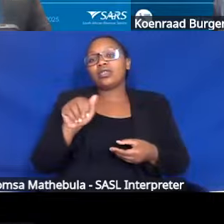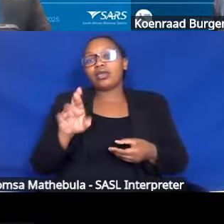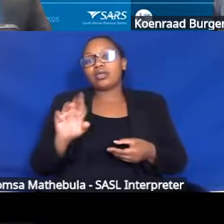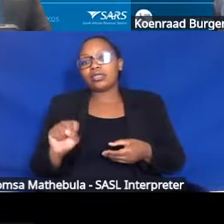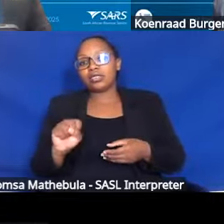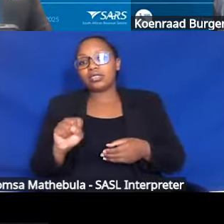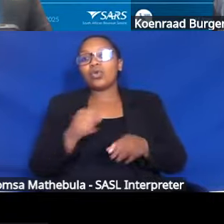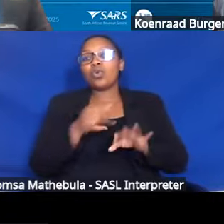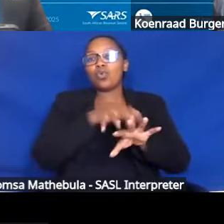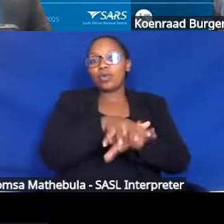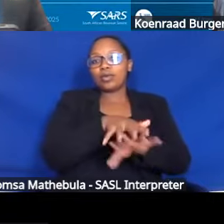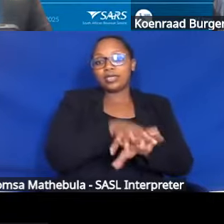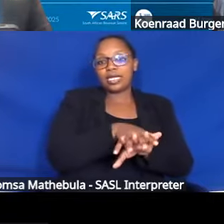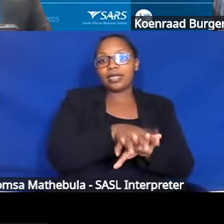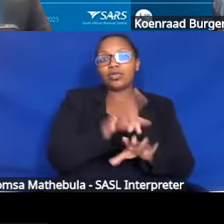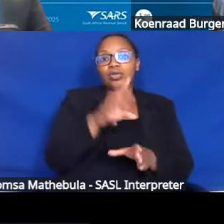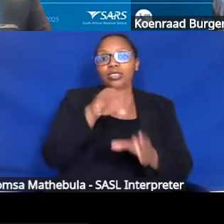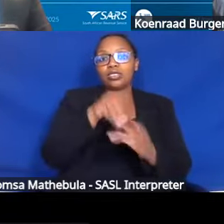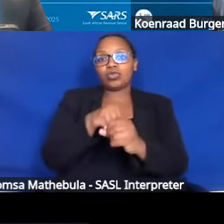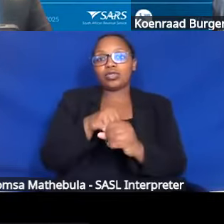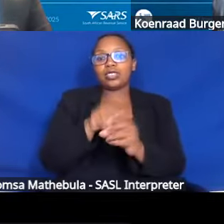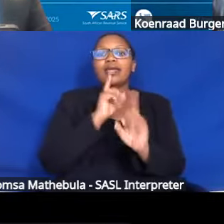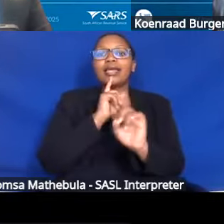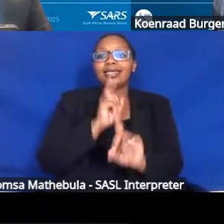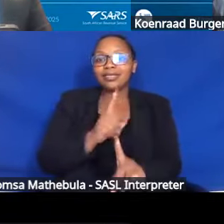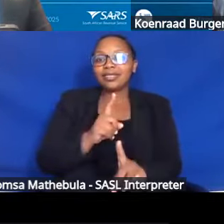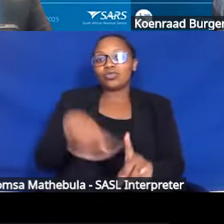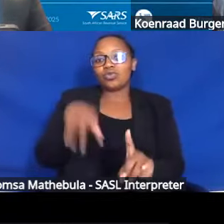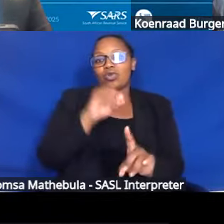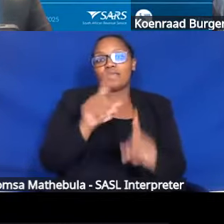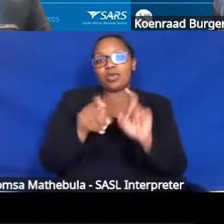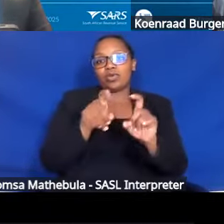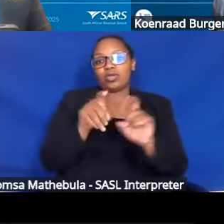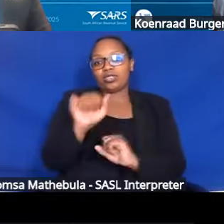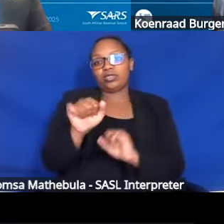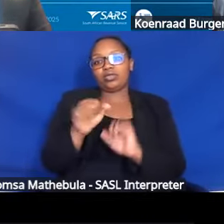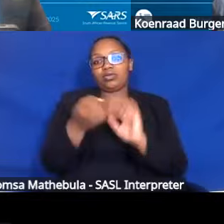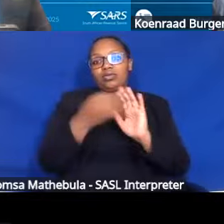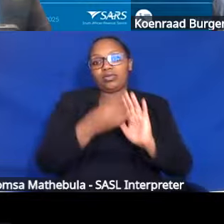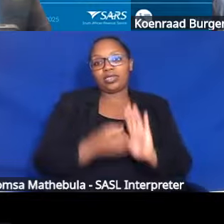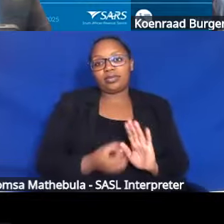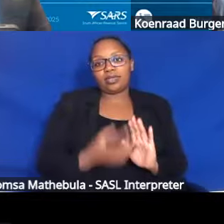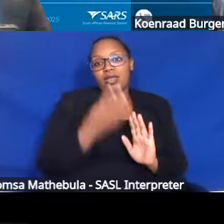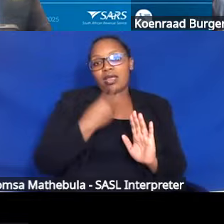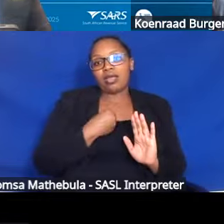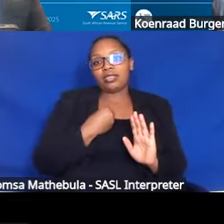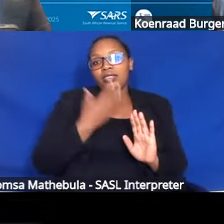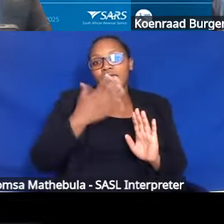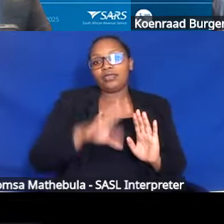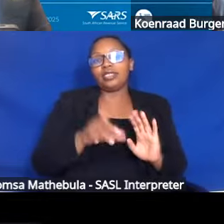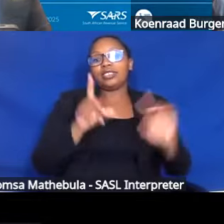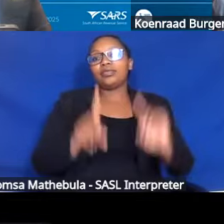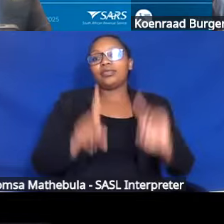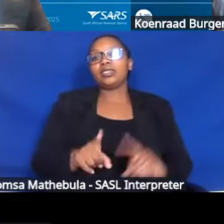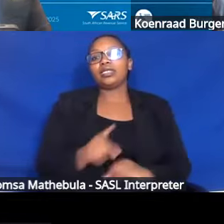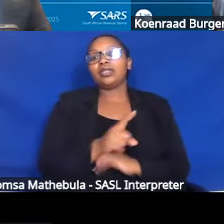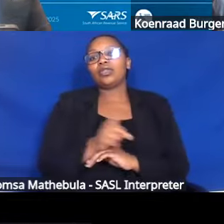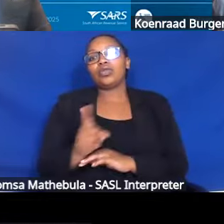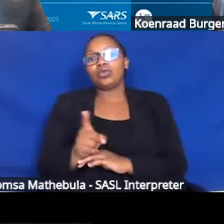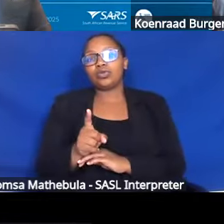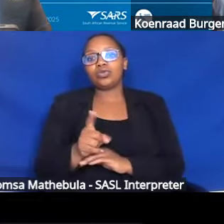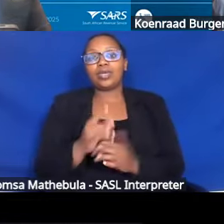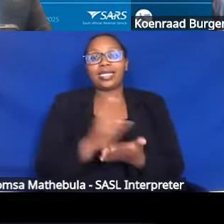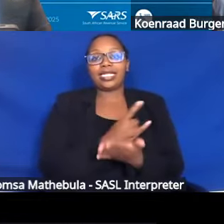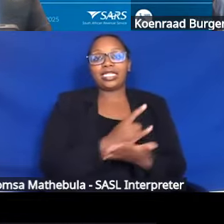the answers to your questions that you have posted, especially those that are within the chat that we have seen